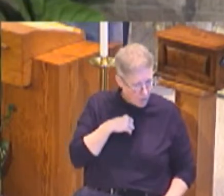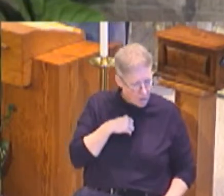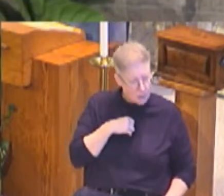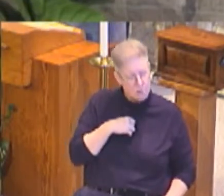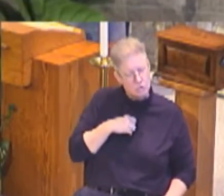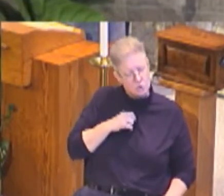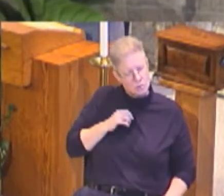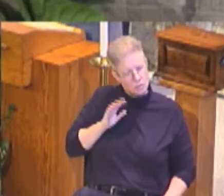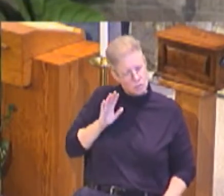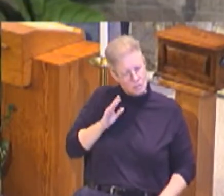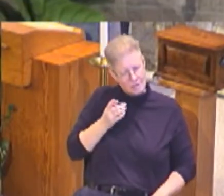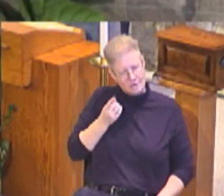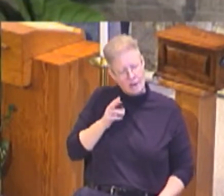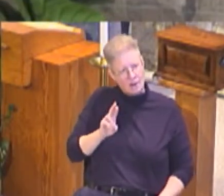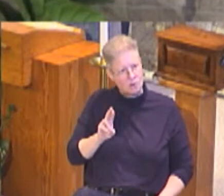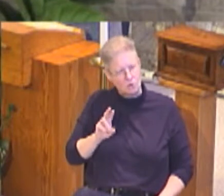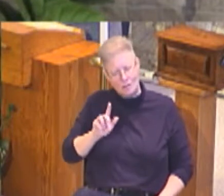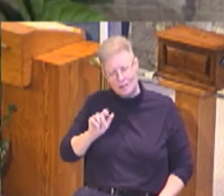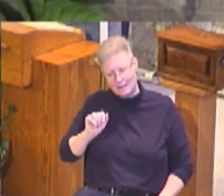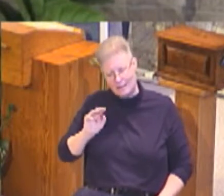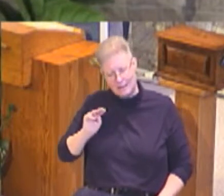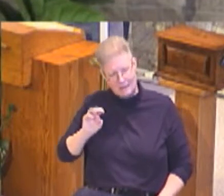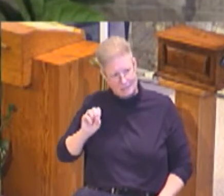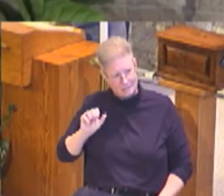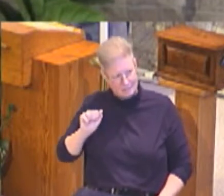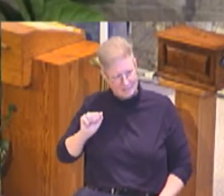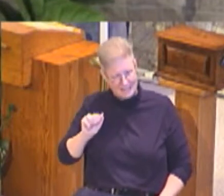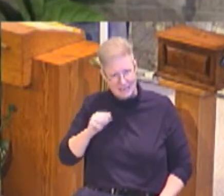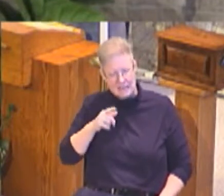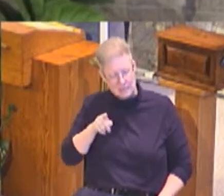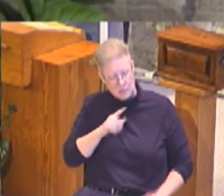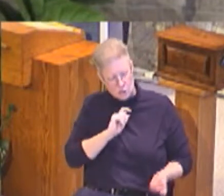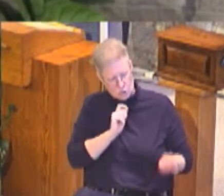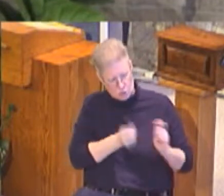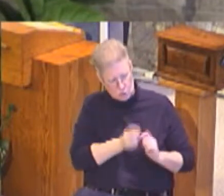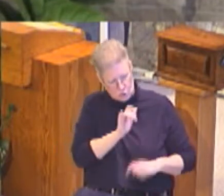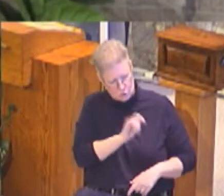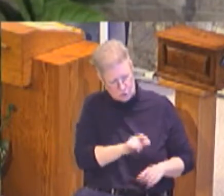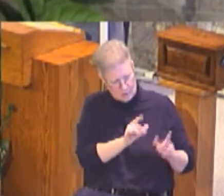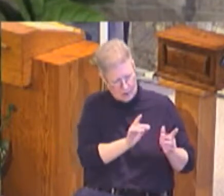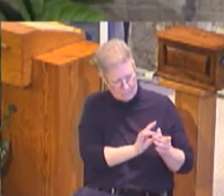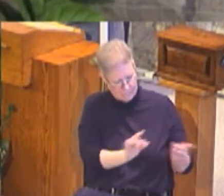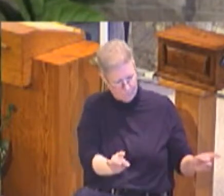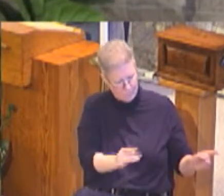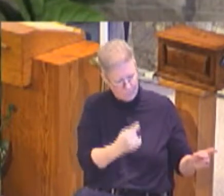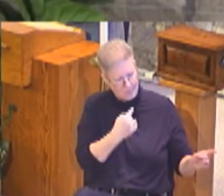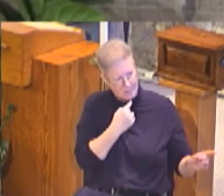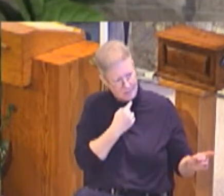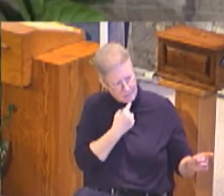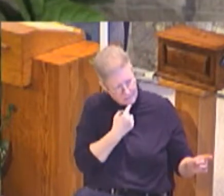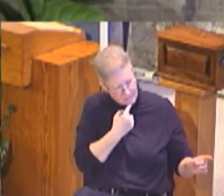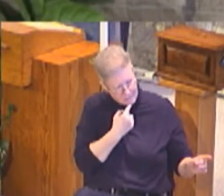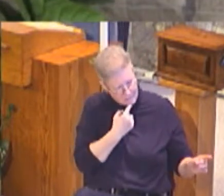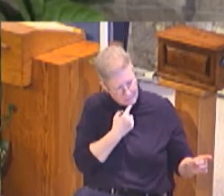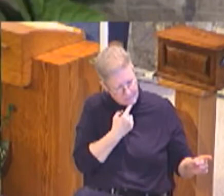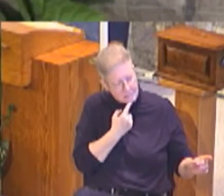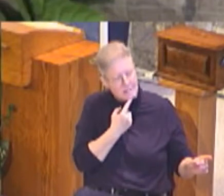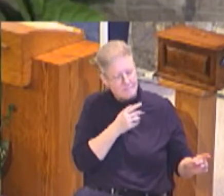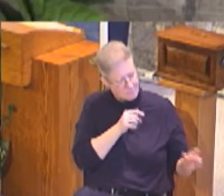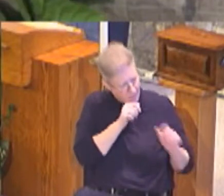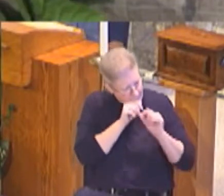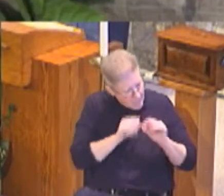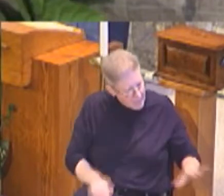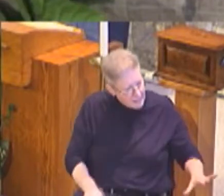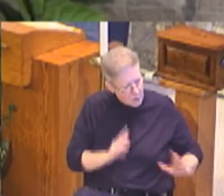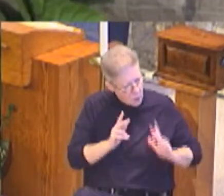version, Dr. Lamza changed that verse to say, blessed are the poor in pride, for theirs is